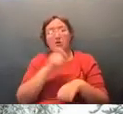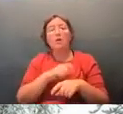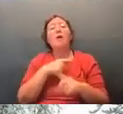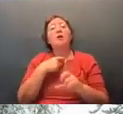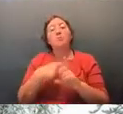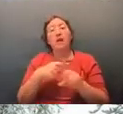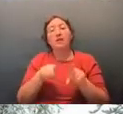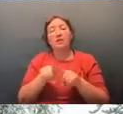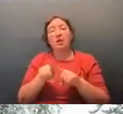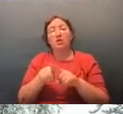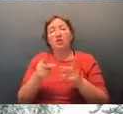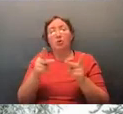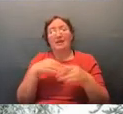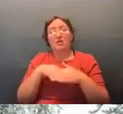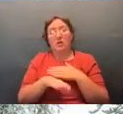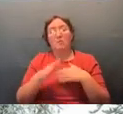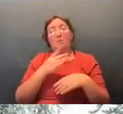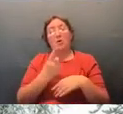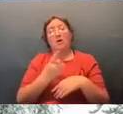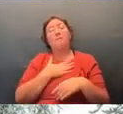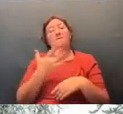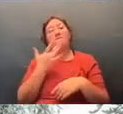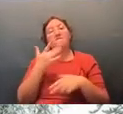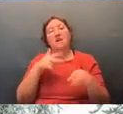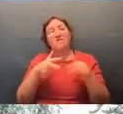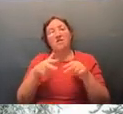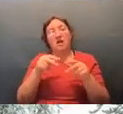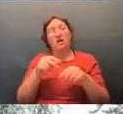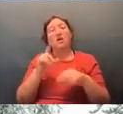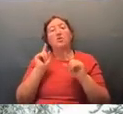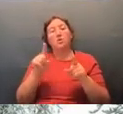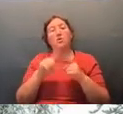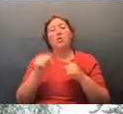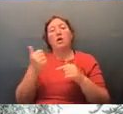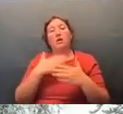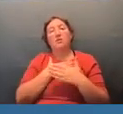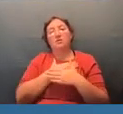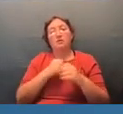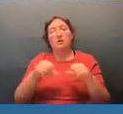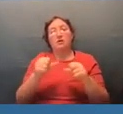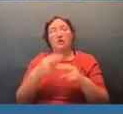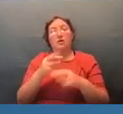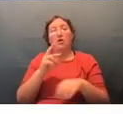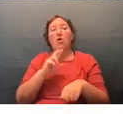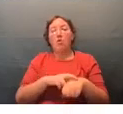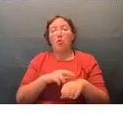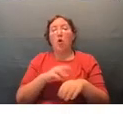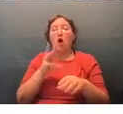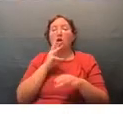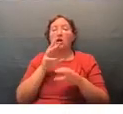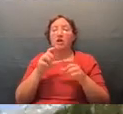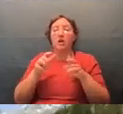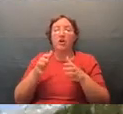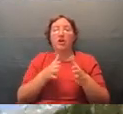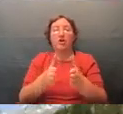the entrance to one of my favorite hikes that heads up to another resort called Rock Creek. So we're going to make our way